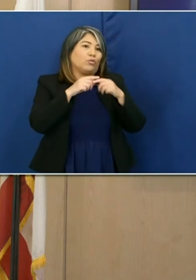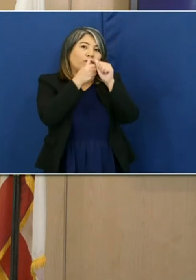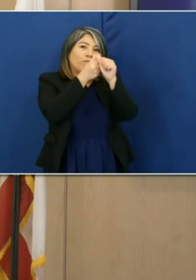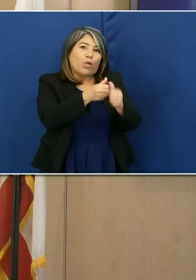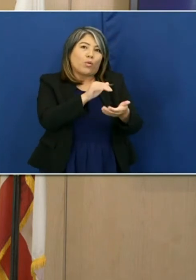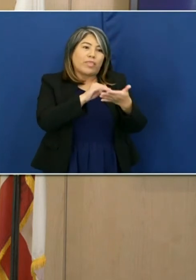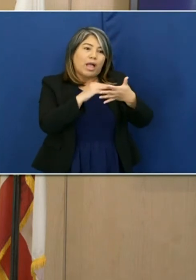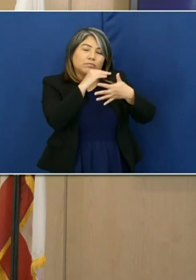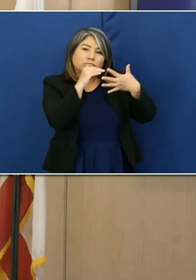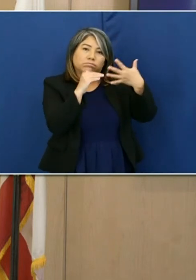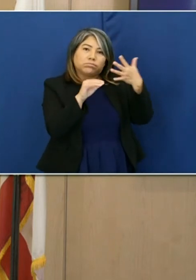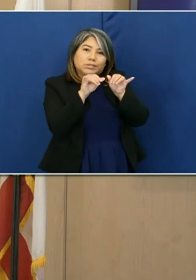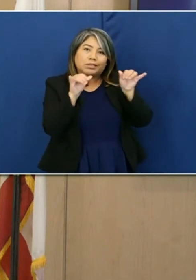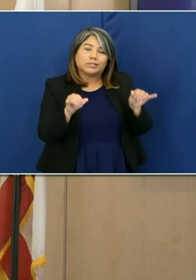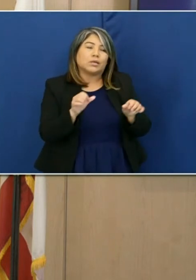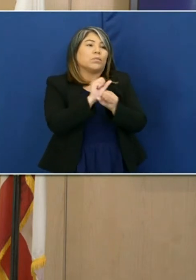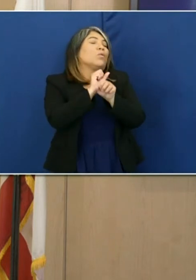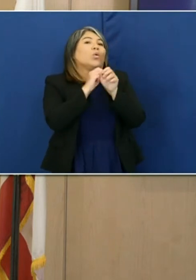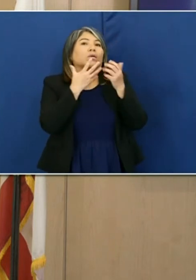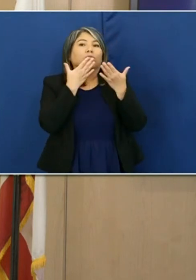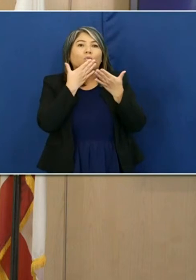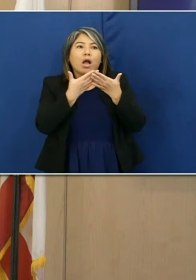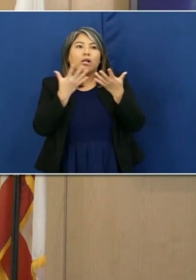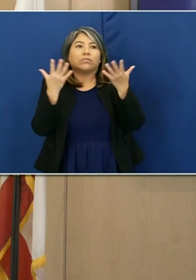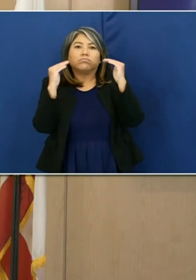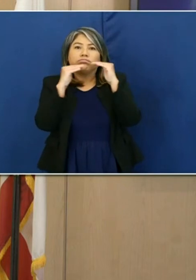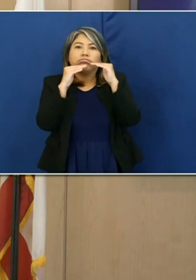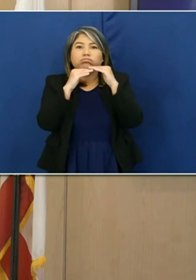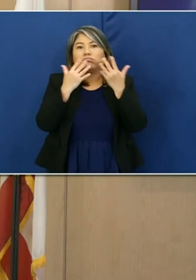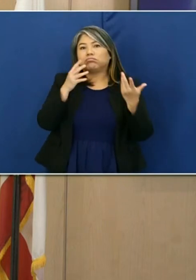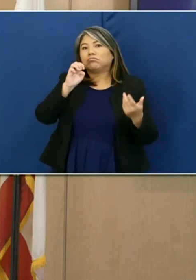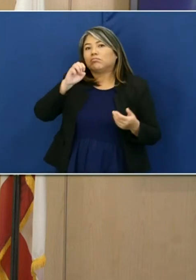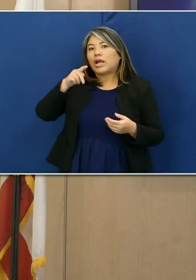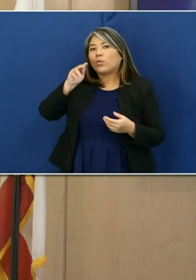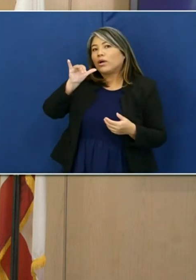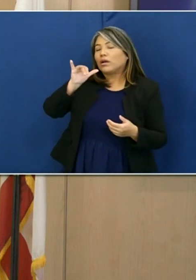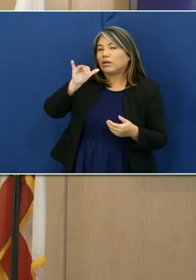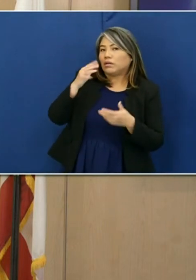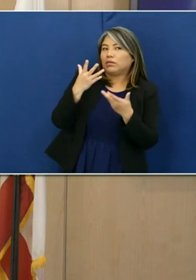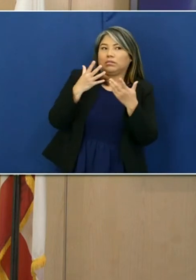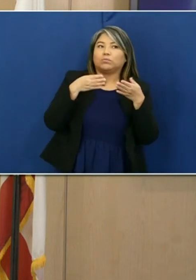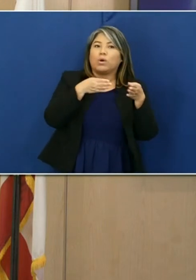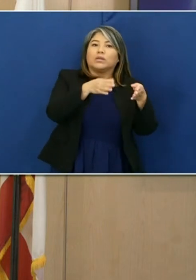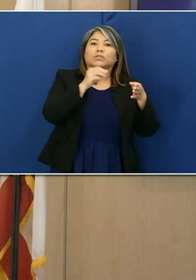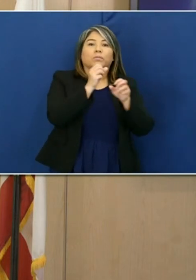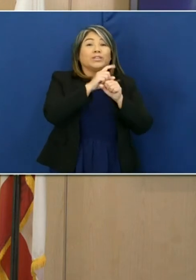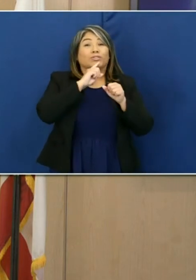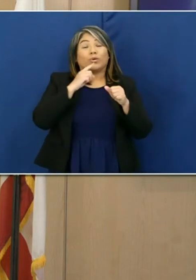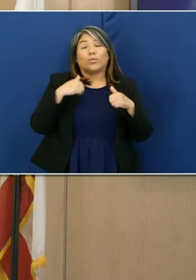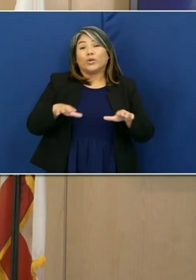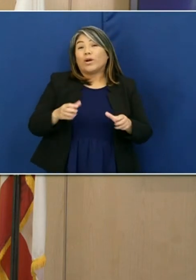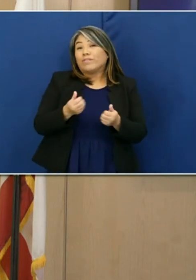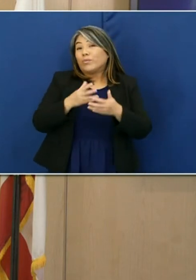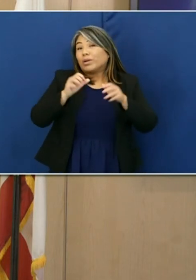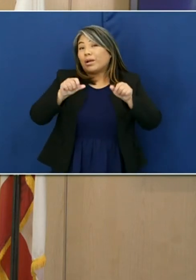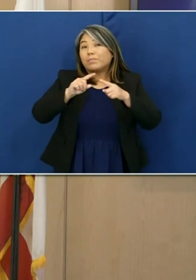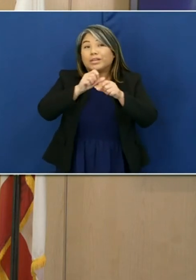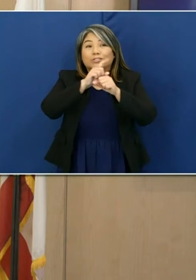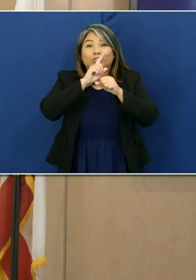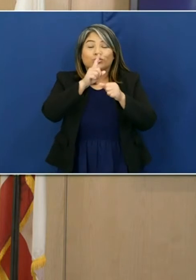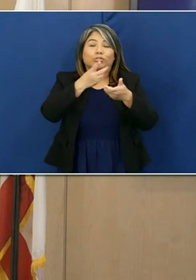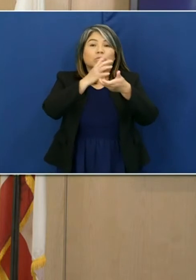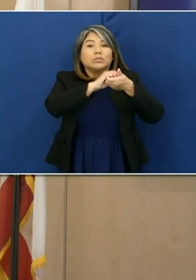and work through that in an equitable and fair way. And so we're going to continue to do everything we can to ensure ongoing cooperation